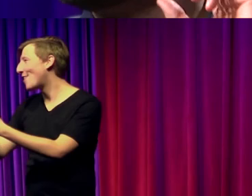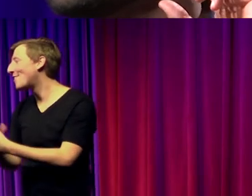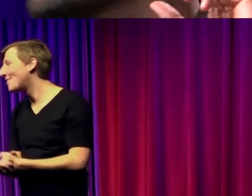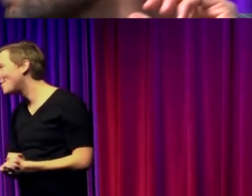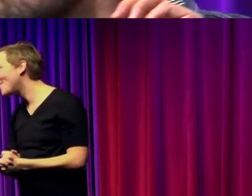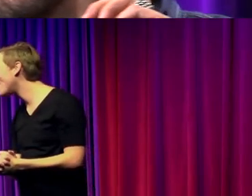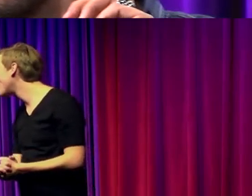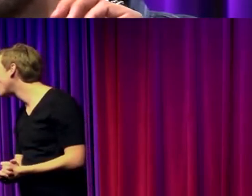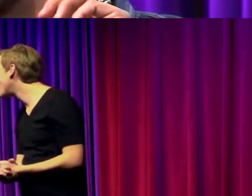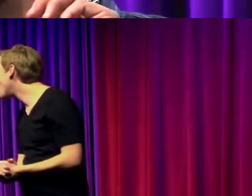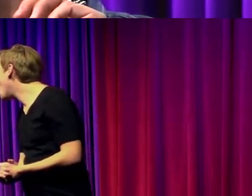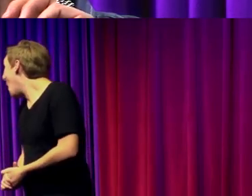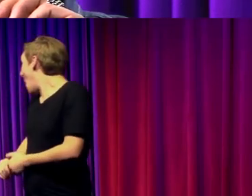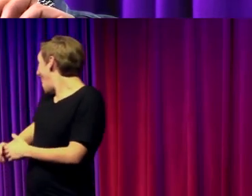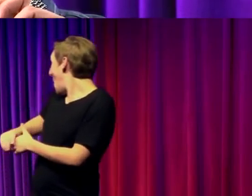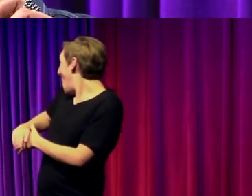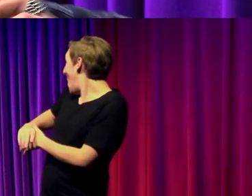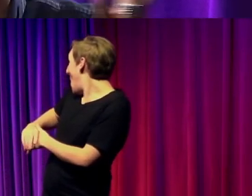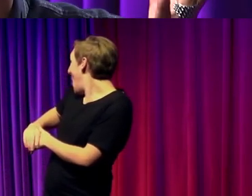biggest...